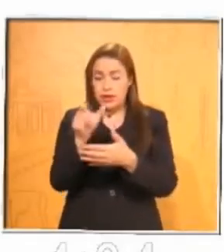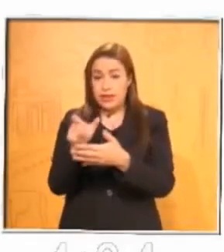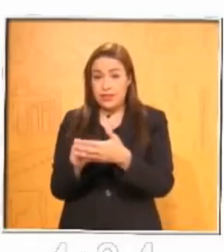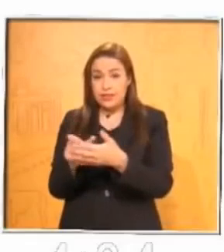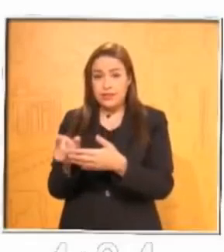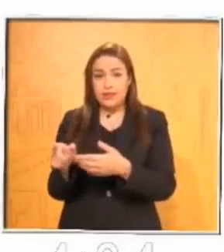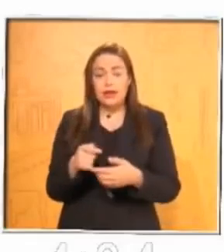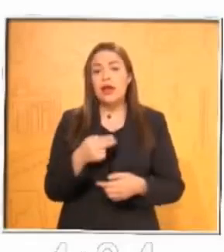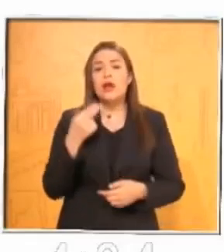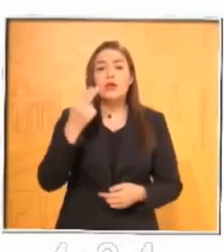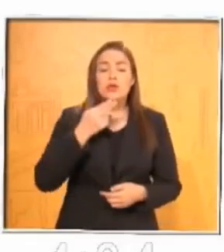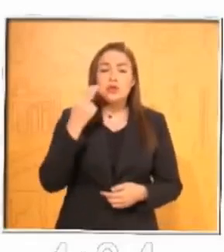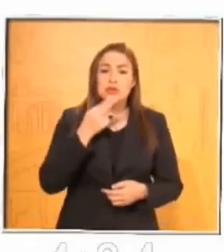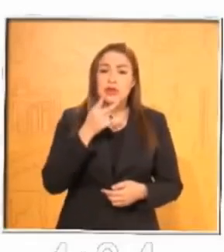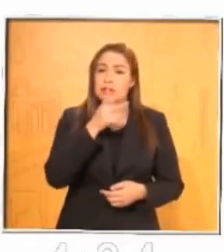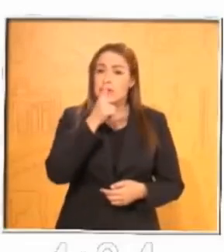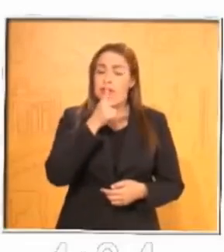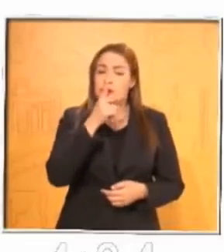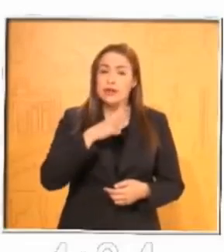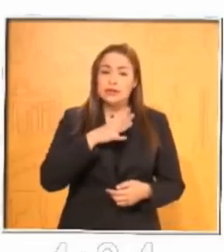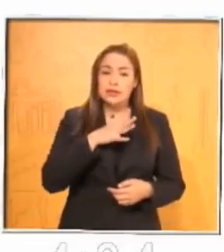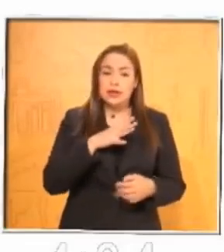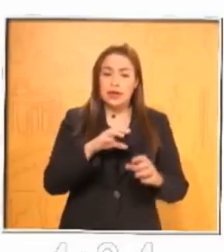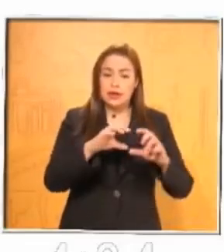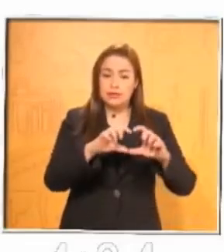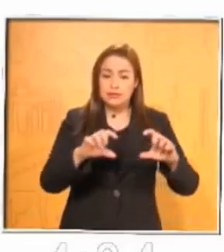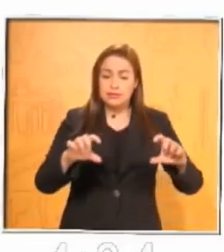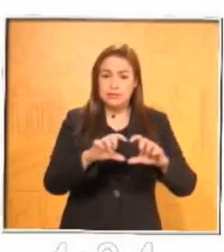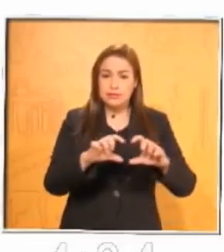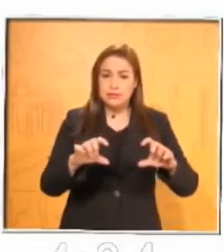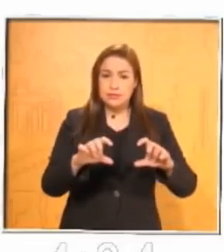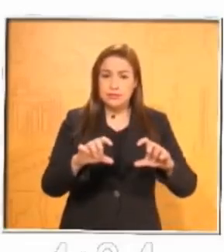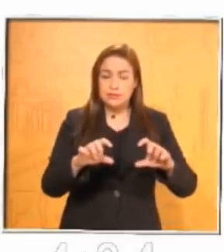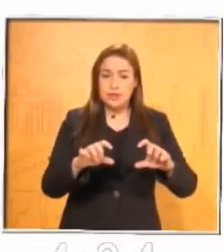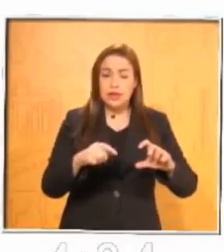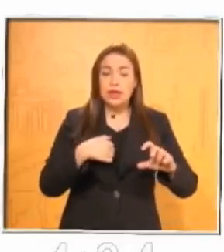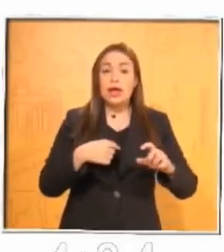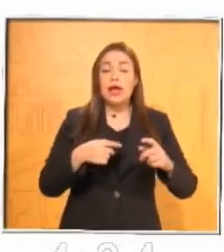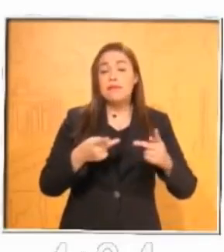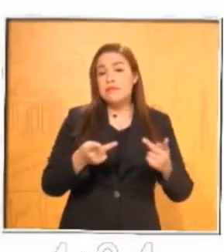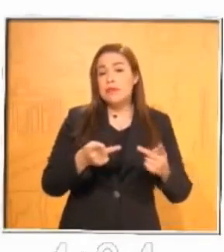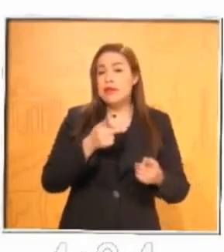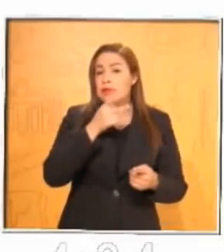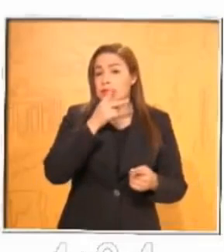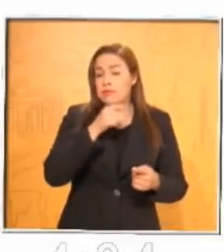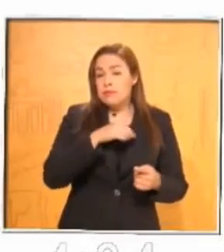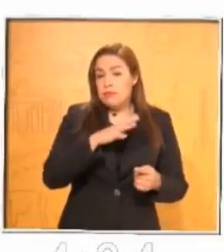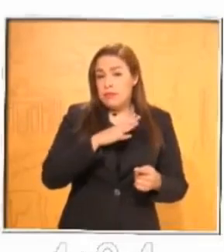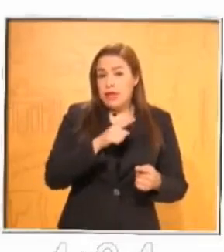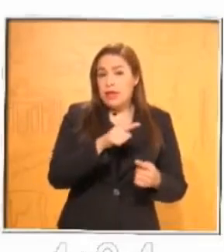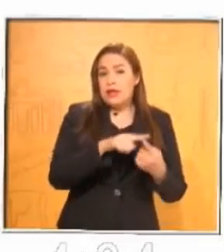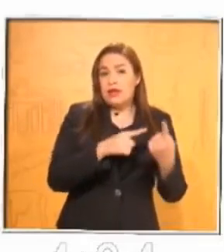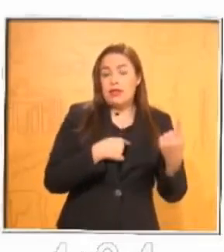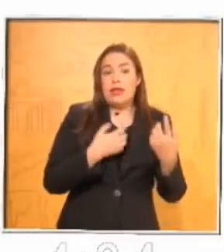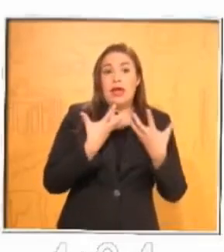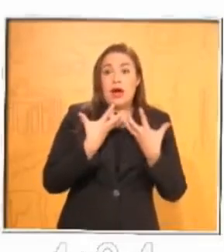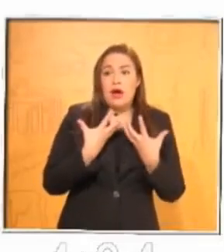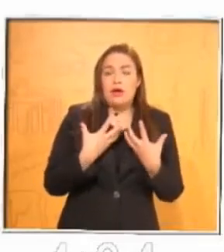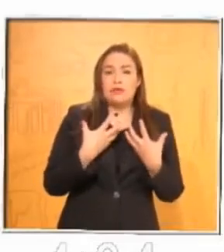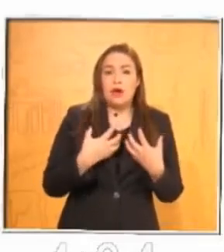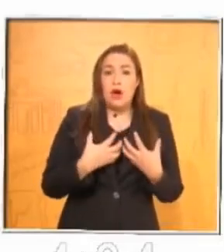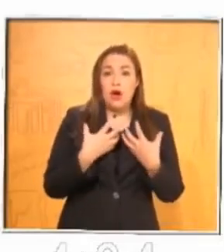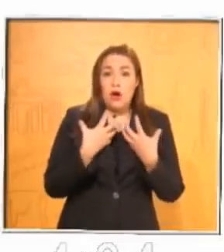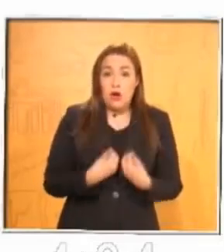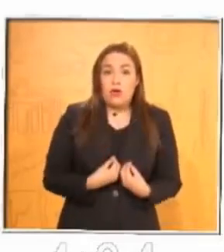comic using the words in the box. The first one says horror. The next one is humor.